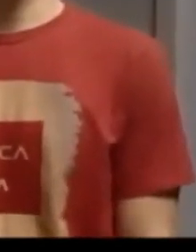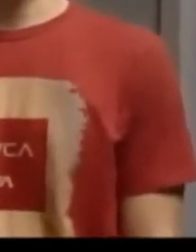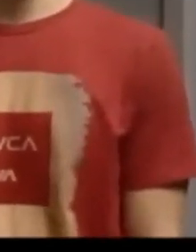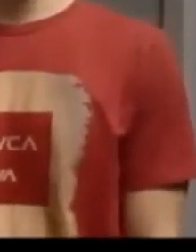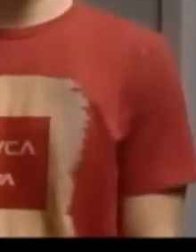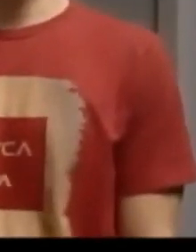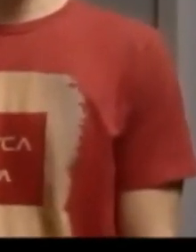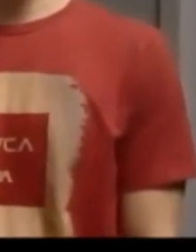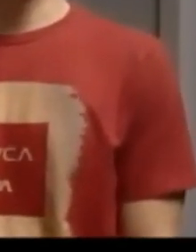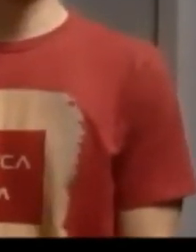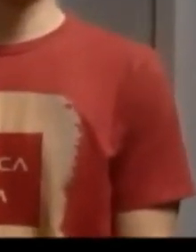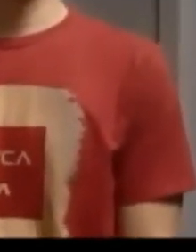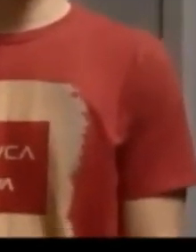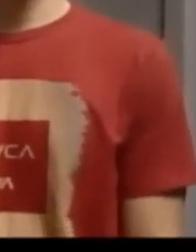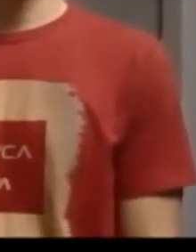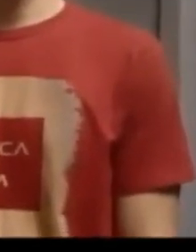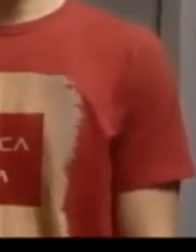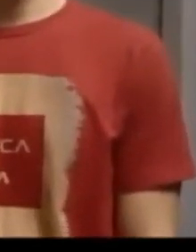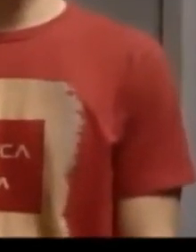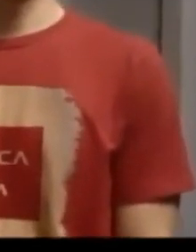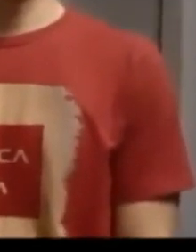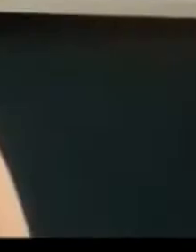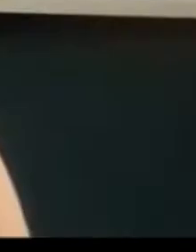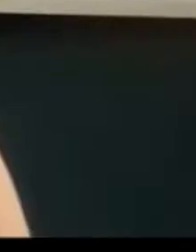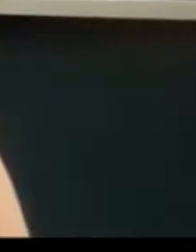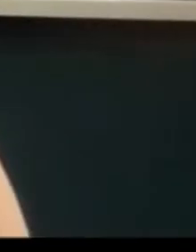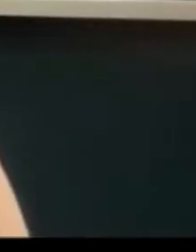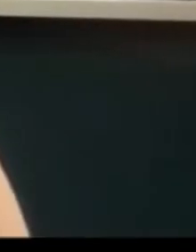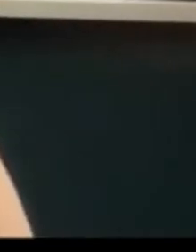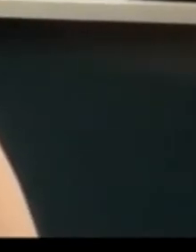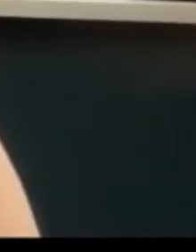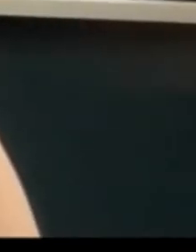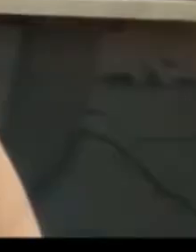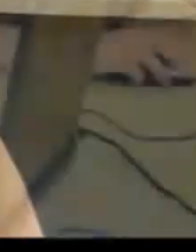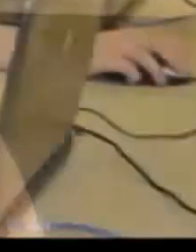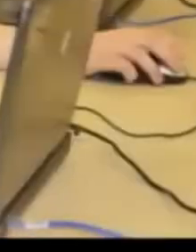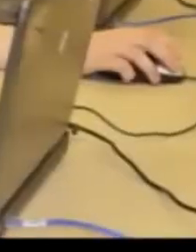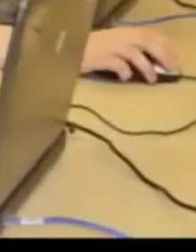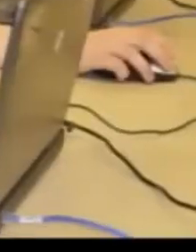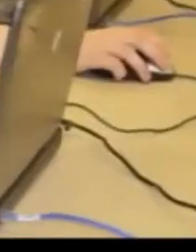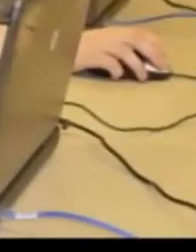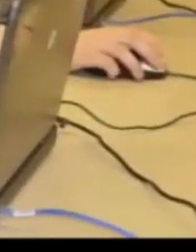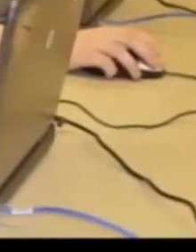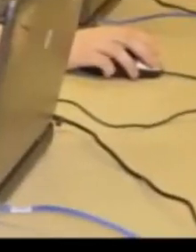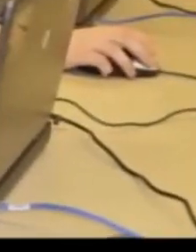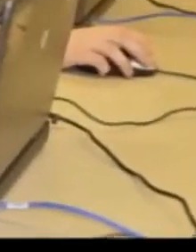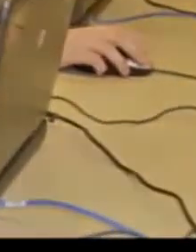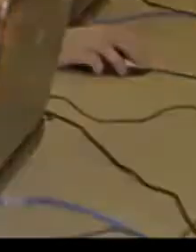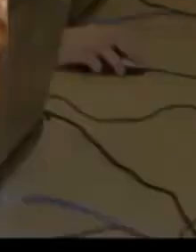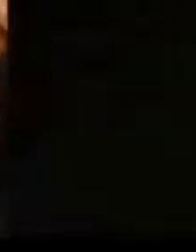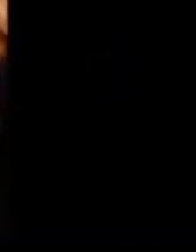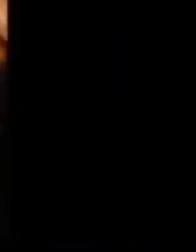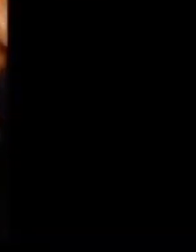business. University of Minnesota for nursing. I'm going to NDSU for nursing.